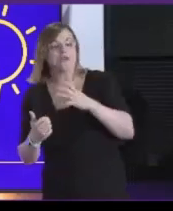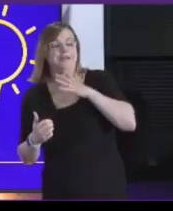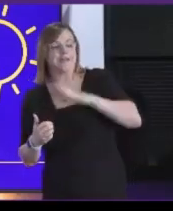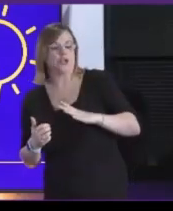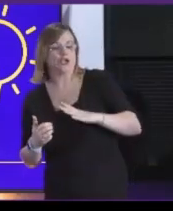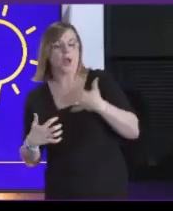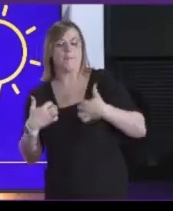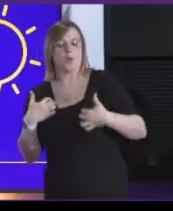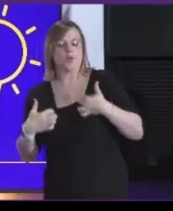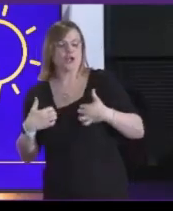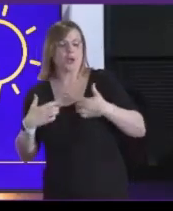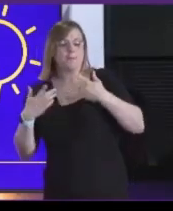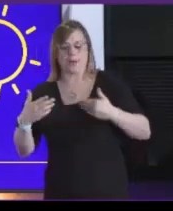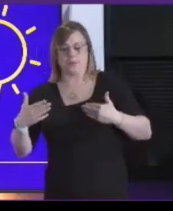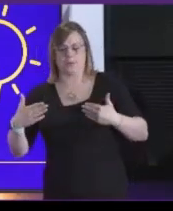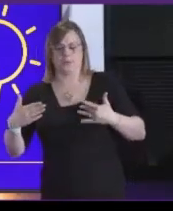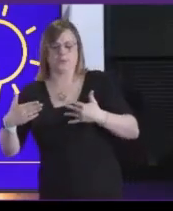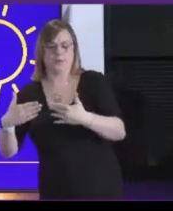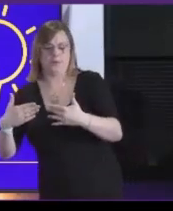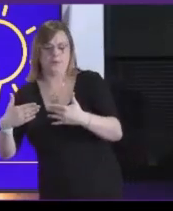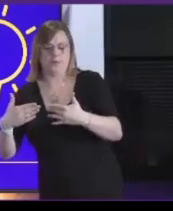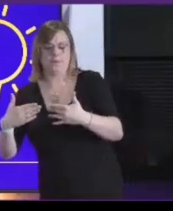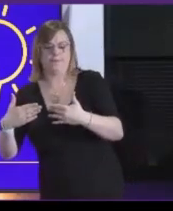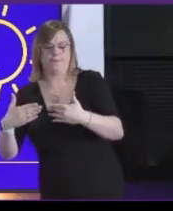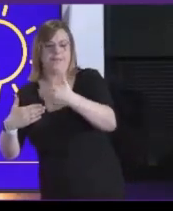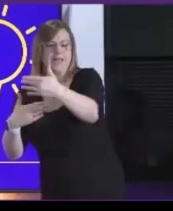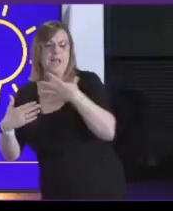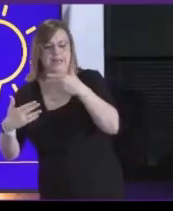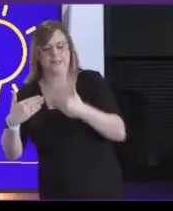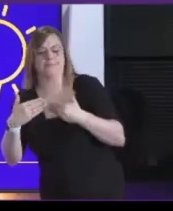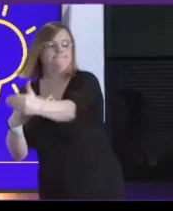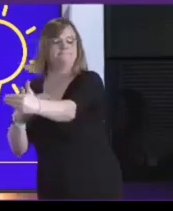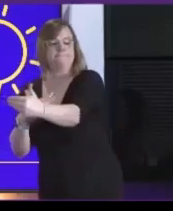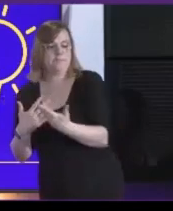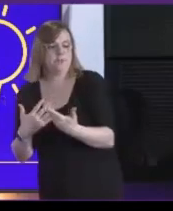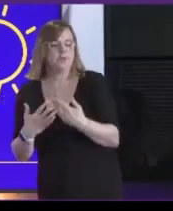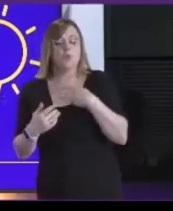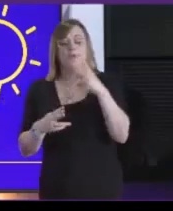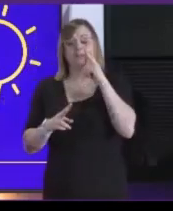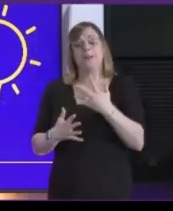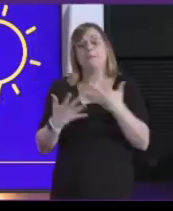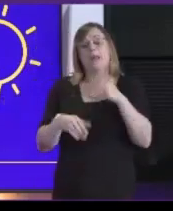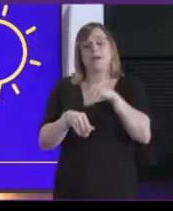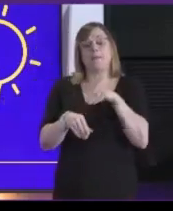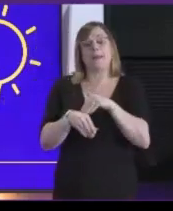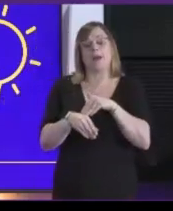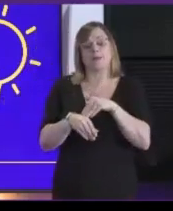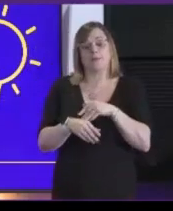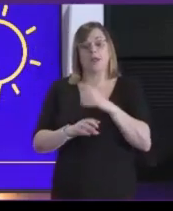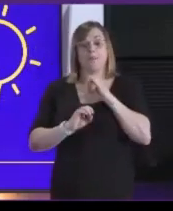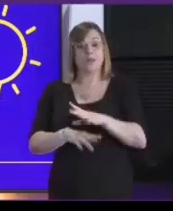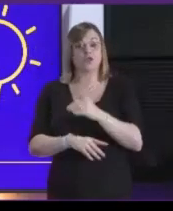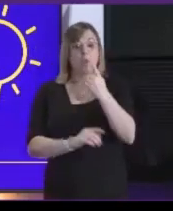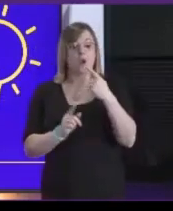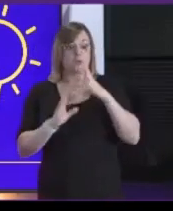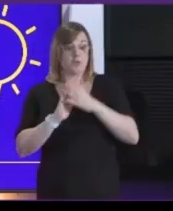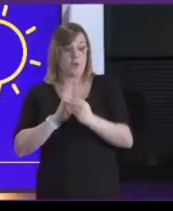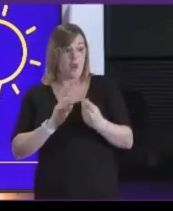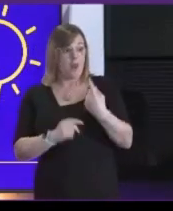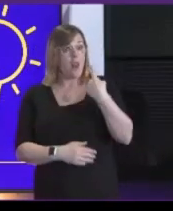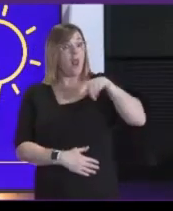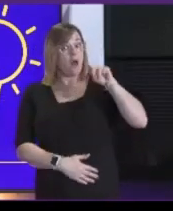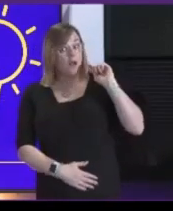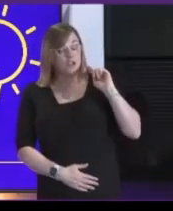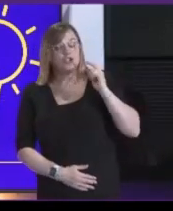so far, I think, and we've seen quite big impacts. I can mention one example. Last year, we